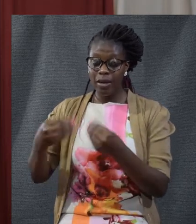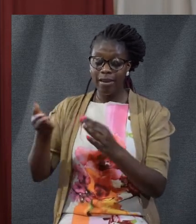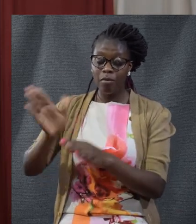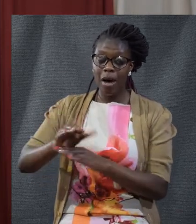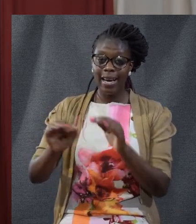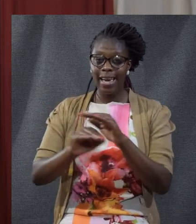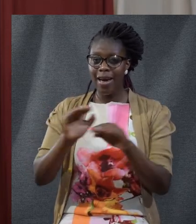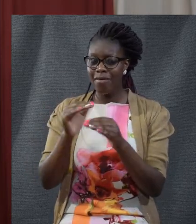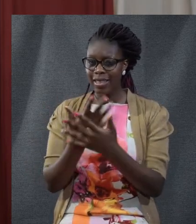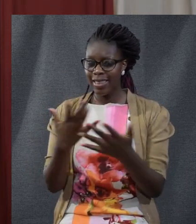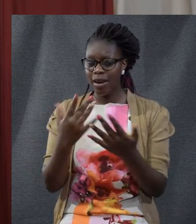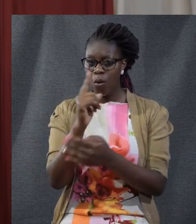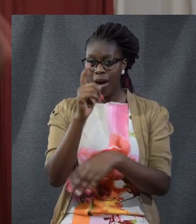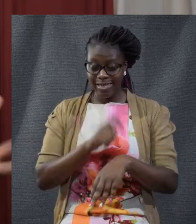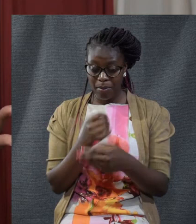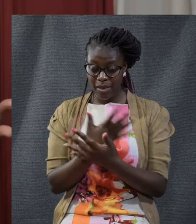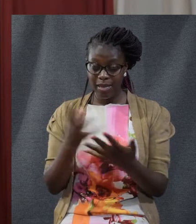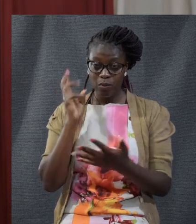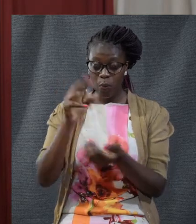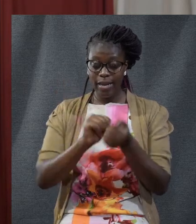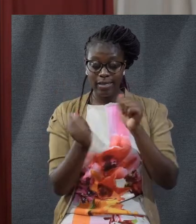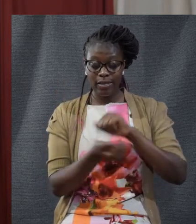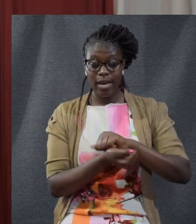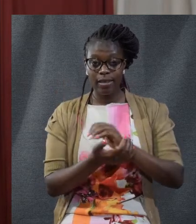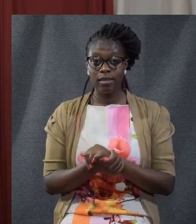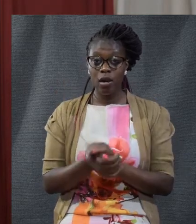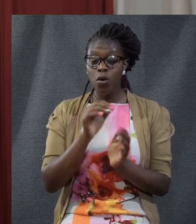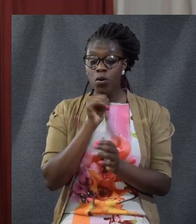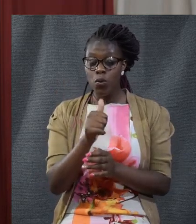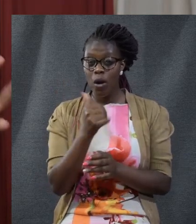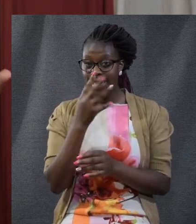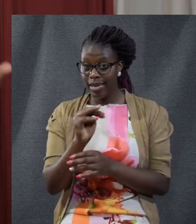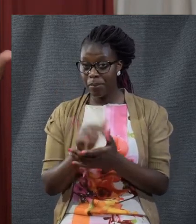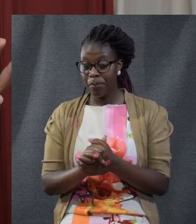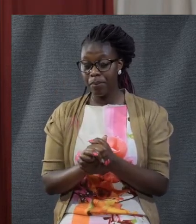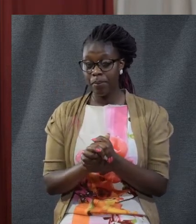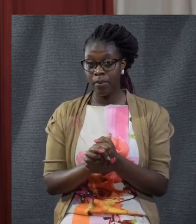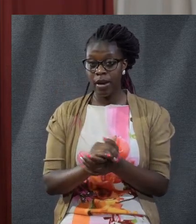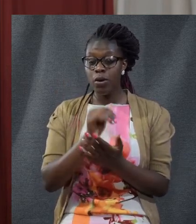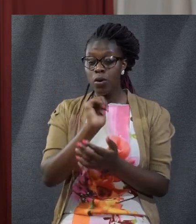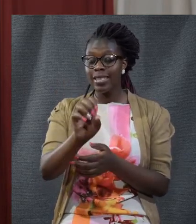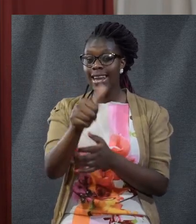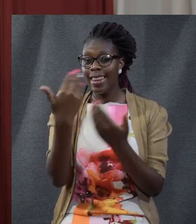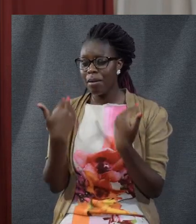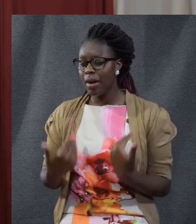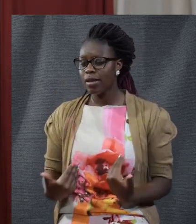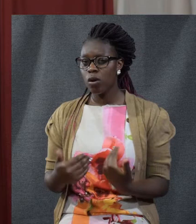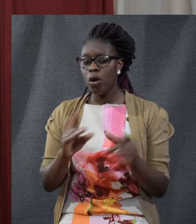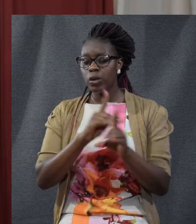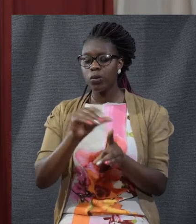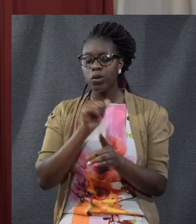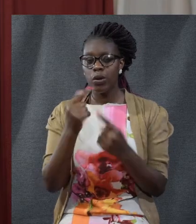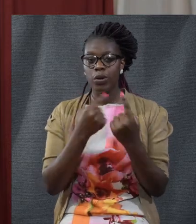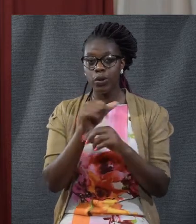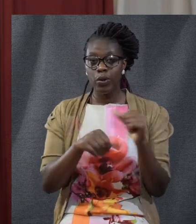him. That one time things will not be the same. That he will see the Lord. And not him. Not another person. He does not